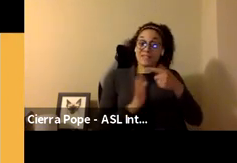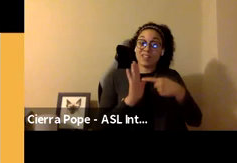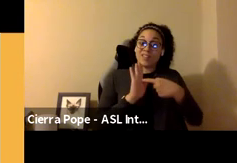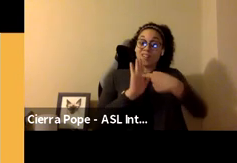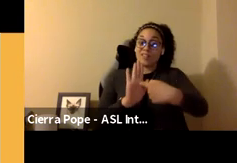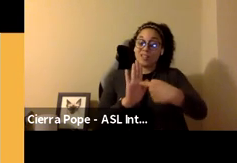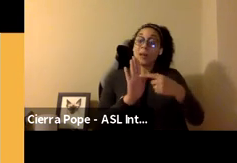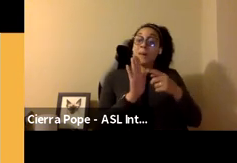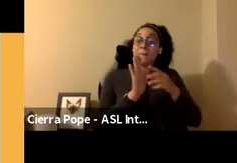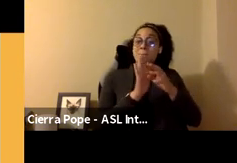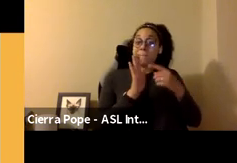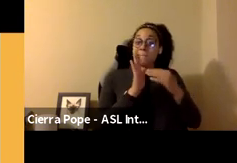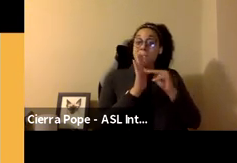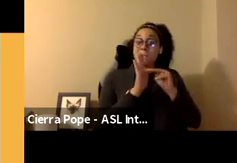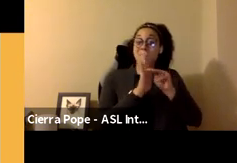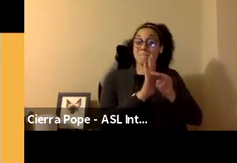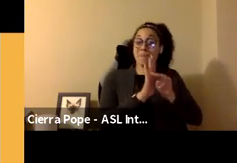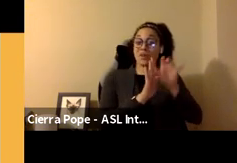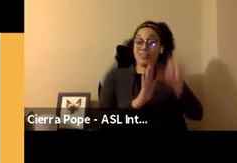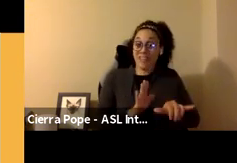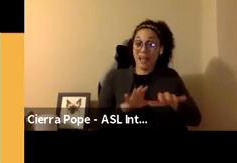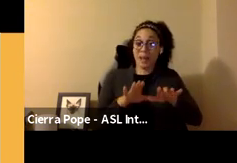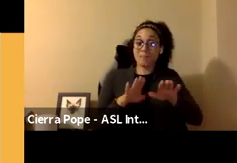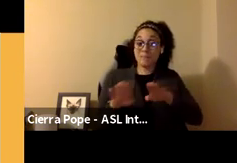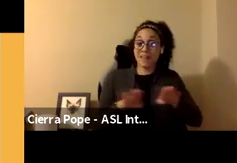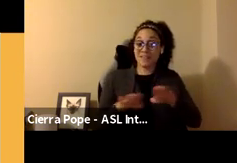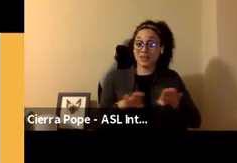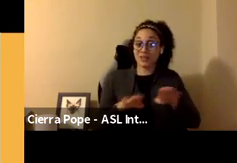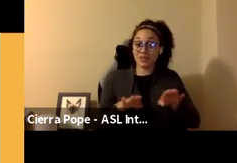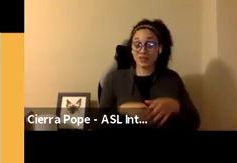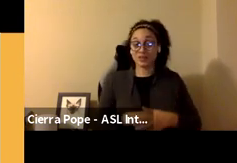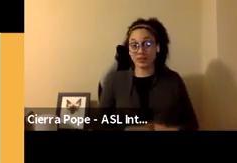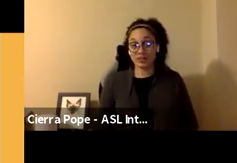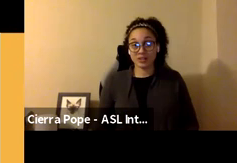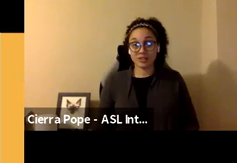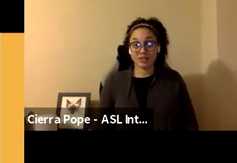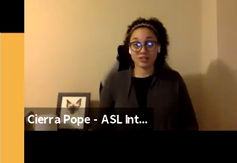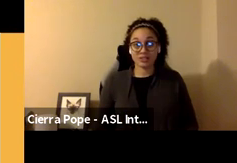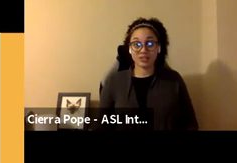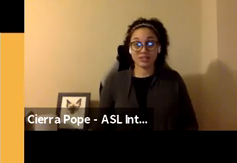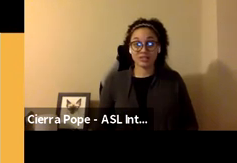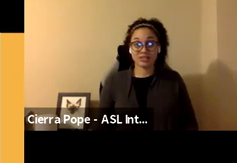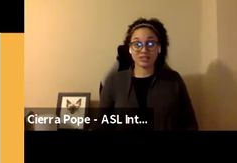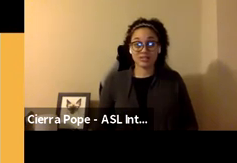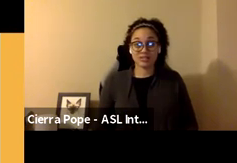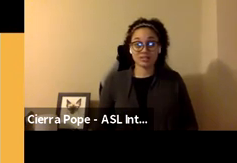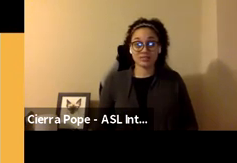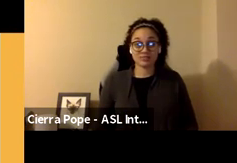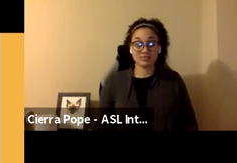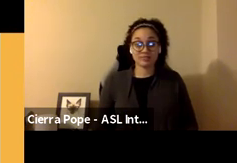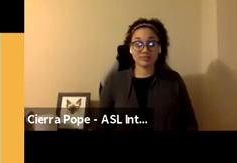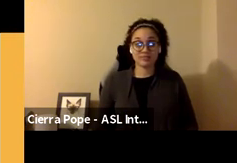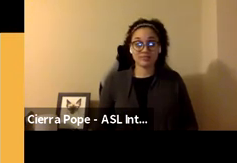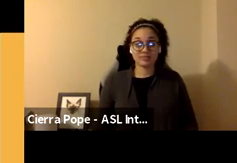that thinking process of reflecting and figuring out the next steps. So I put in here kind